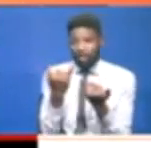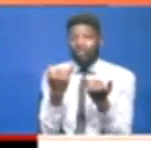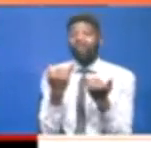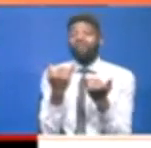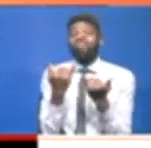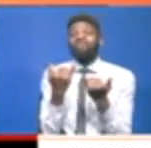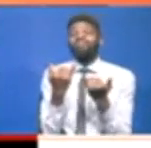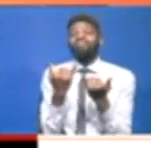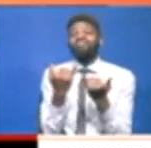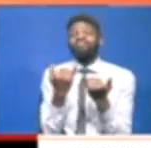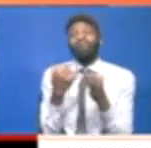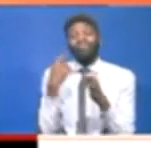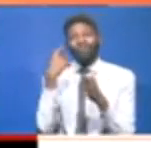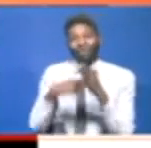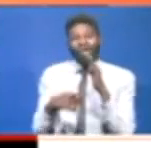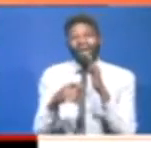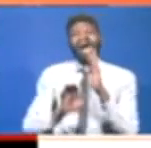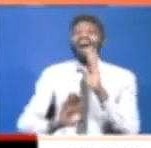most of the investment